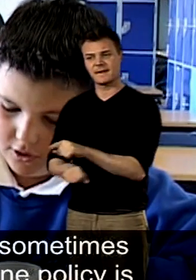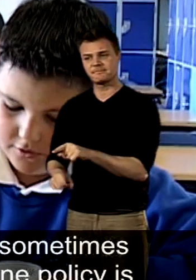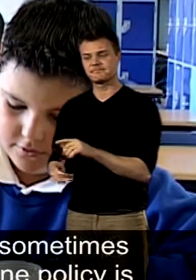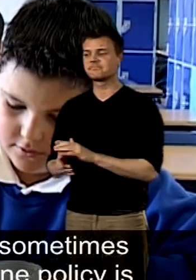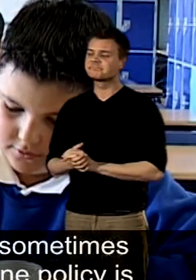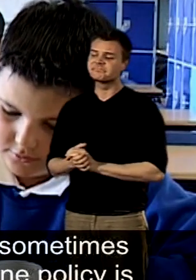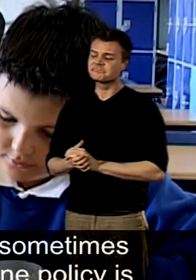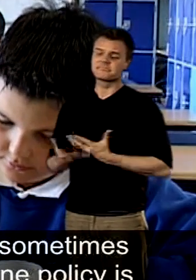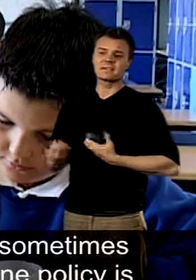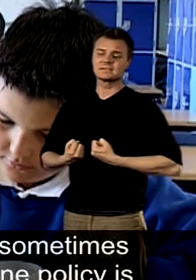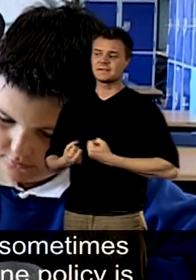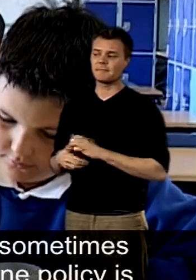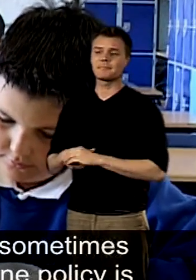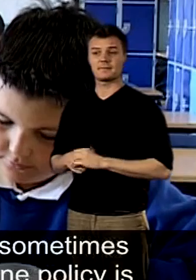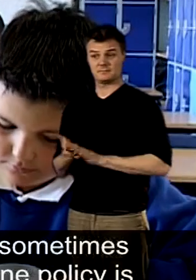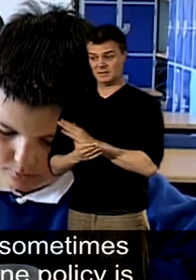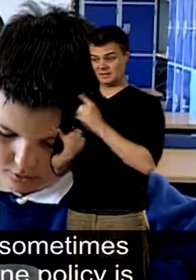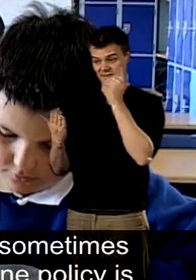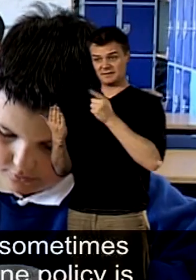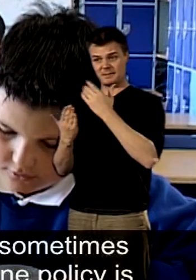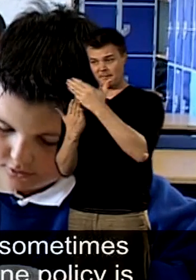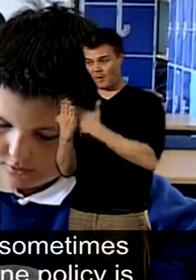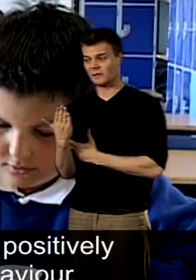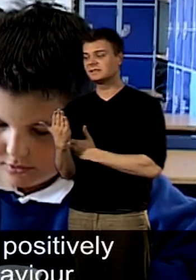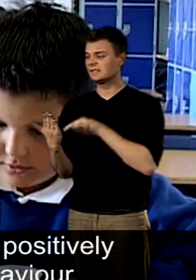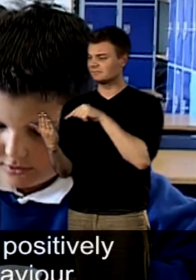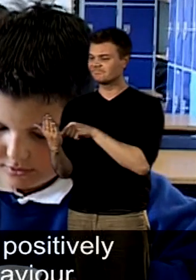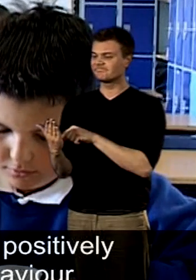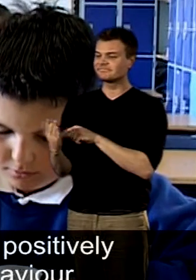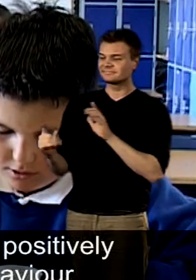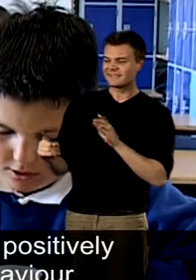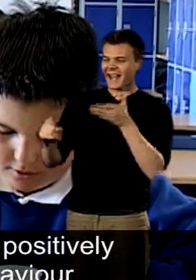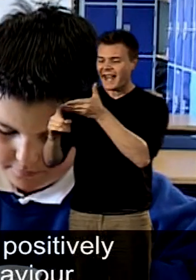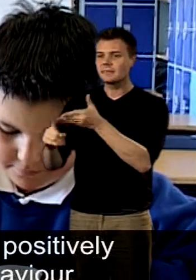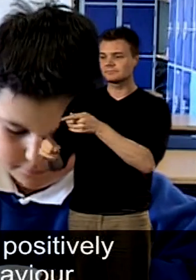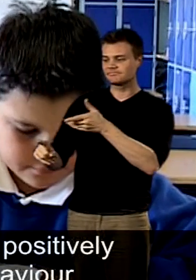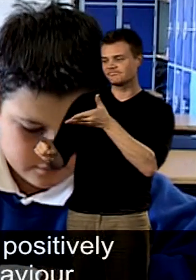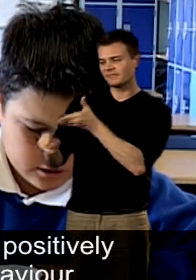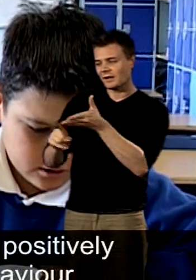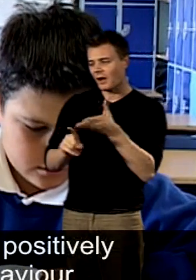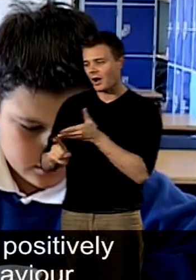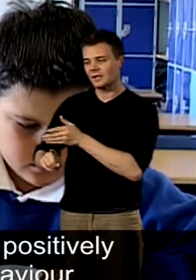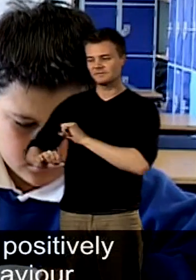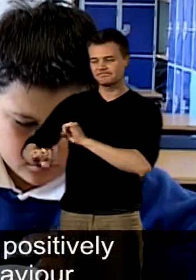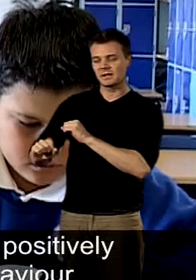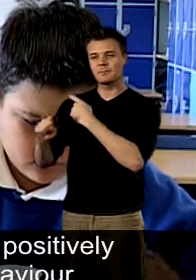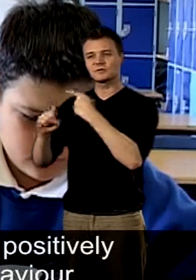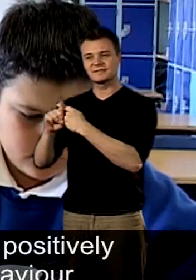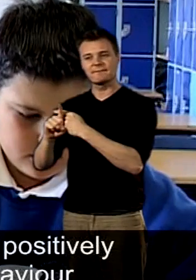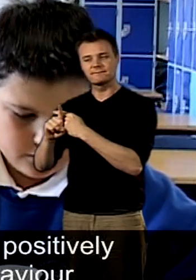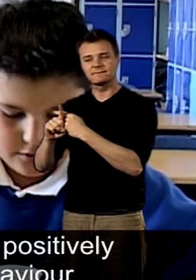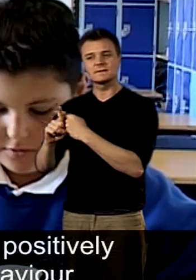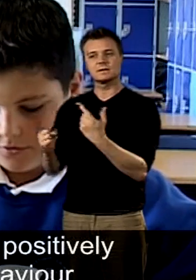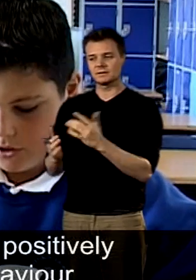think sometimes that's a fair view. And so our discipline policy is very much geared into recognising positively